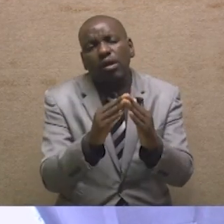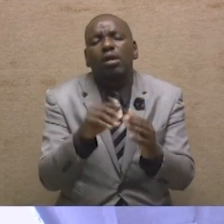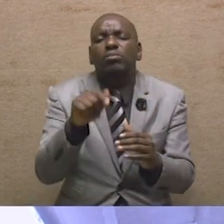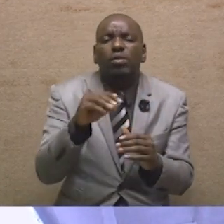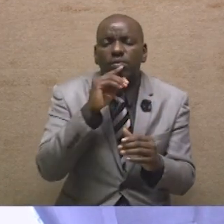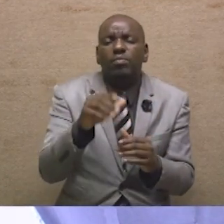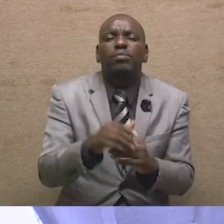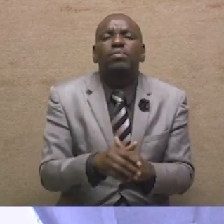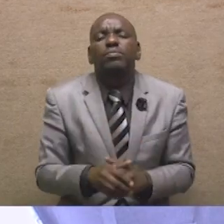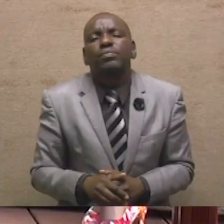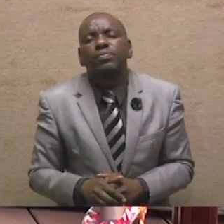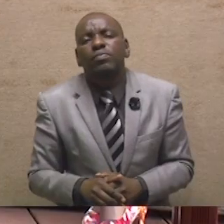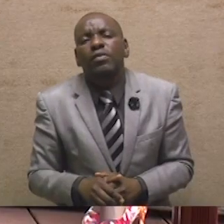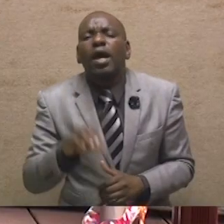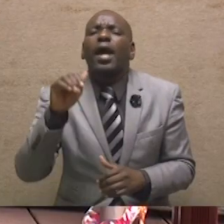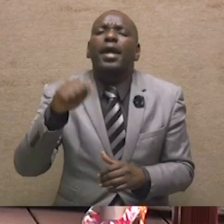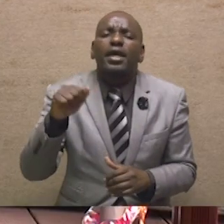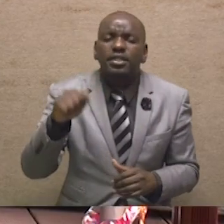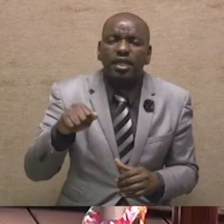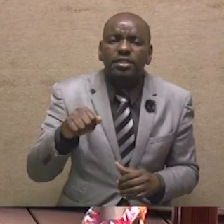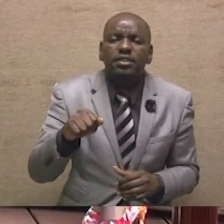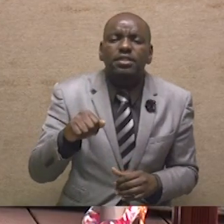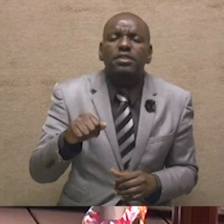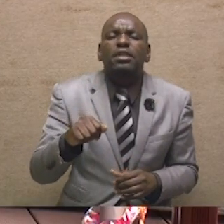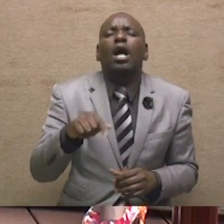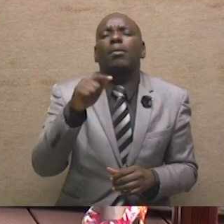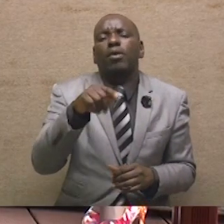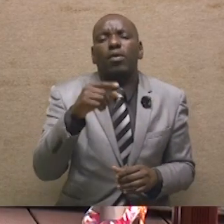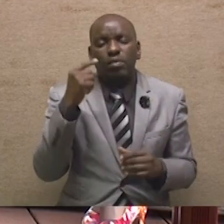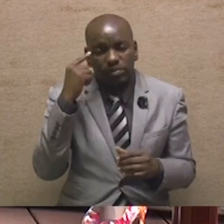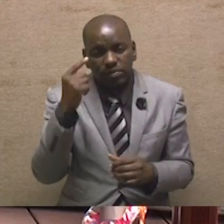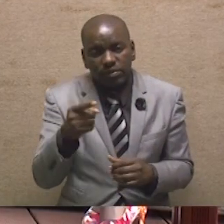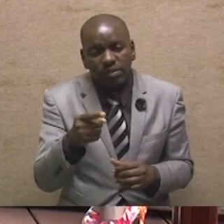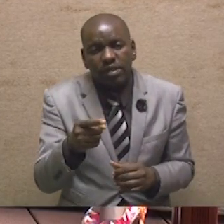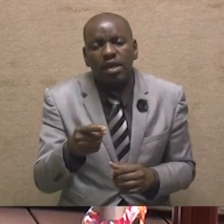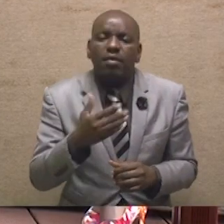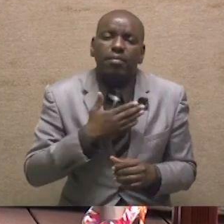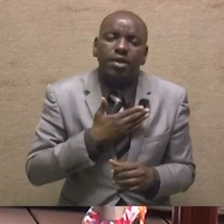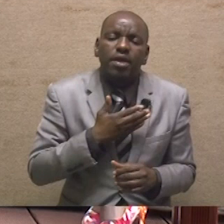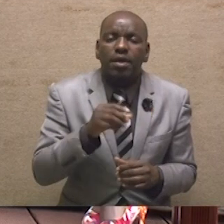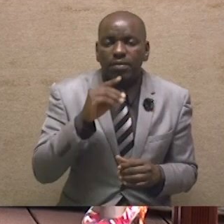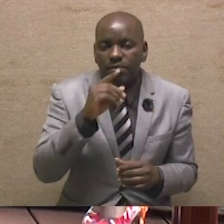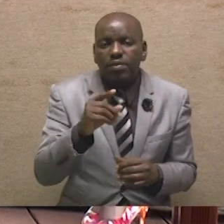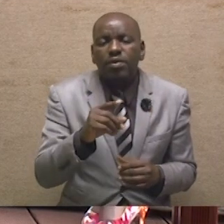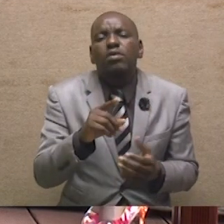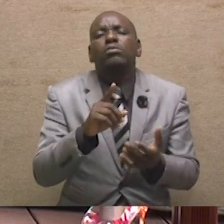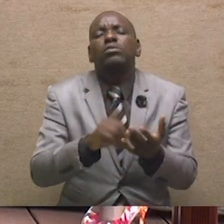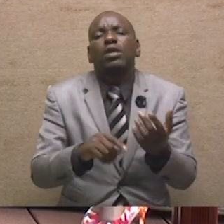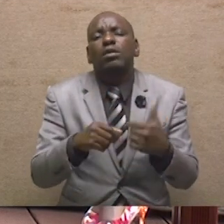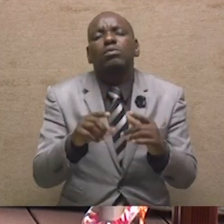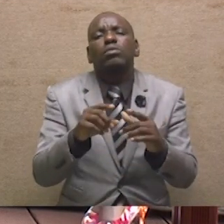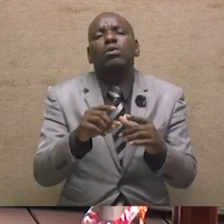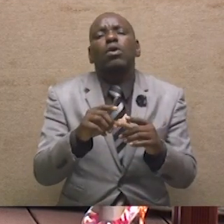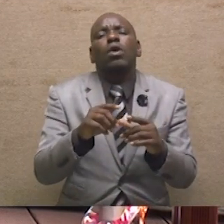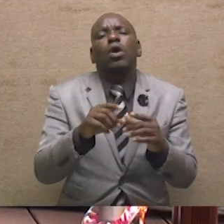is a problem, but it is also a solution for some. Do you agree to this? Yeah, I really do agree in the sense that for me,